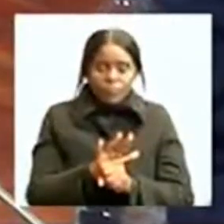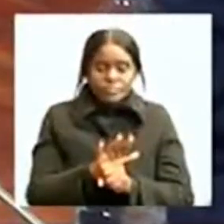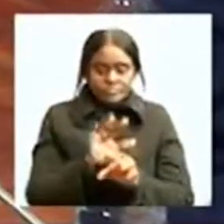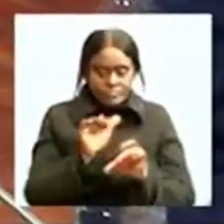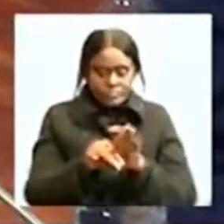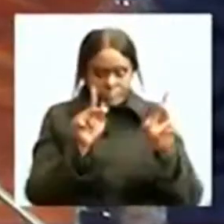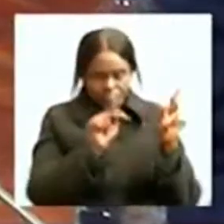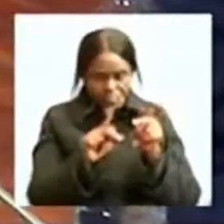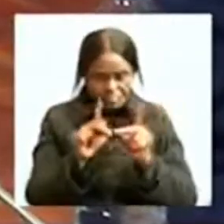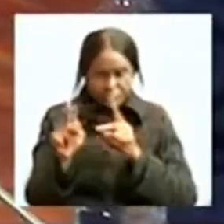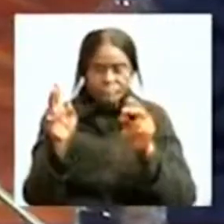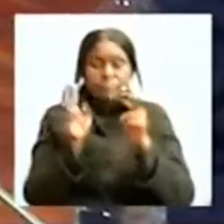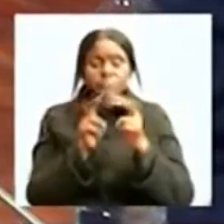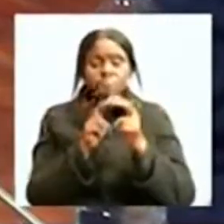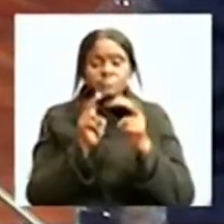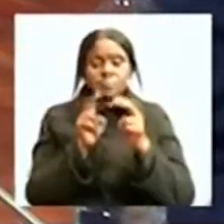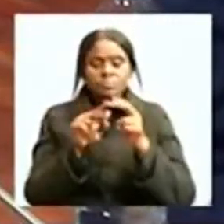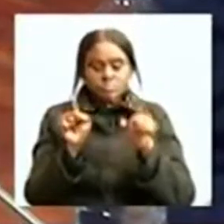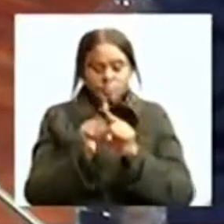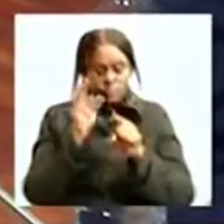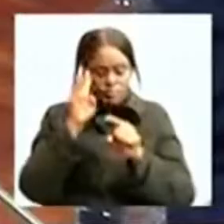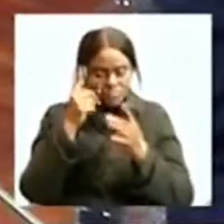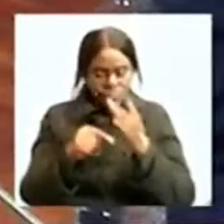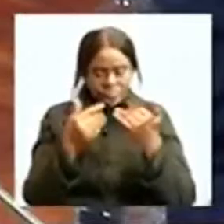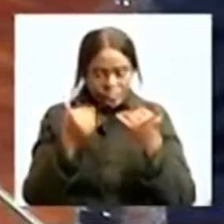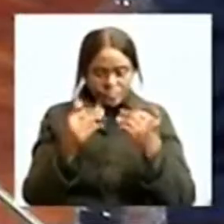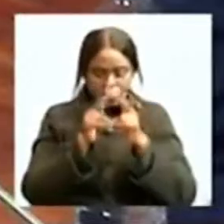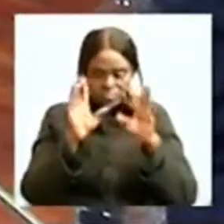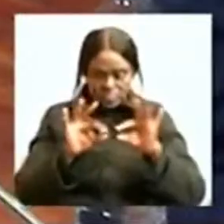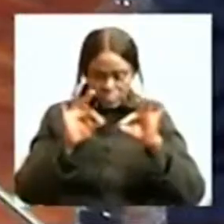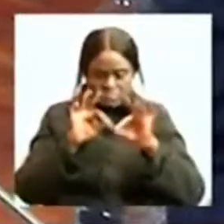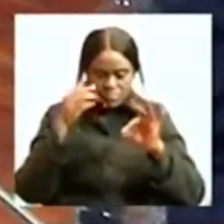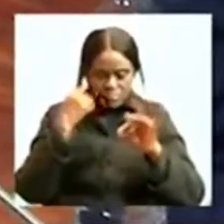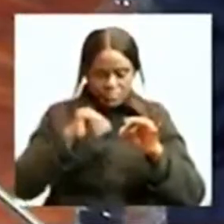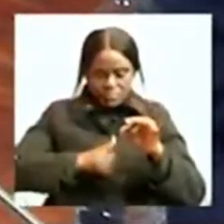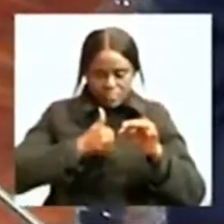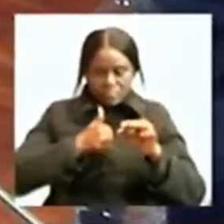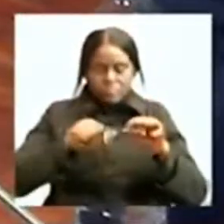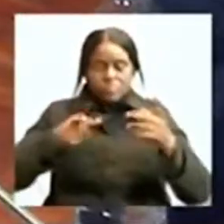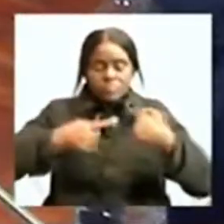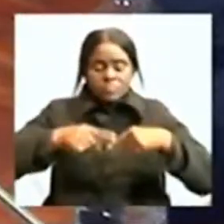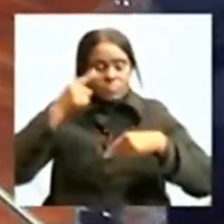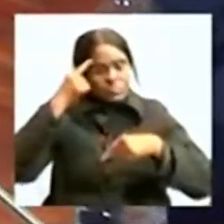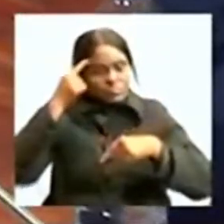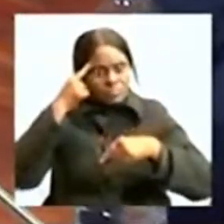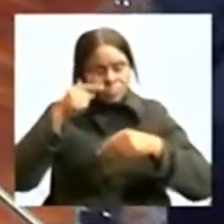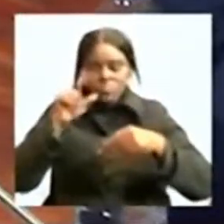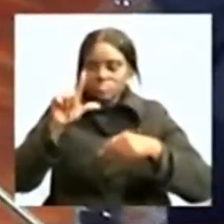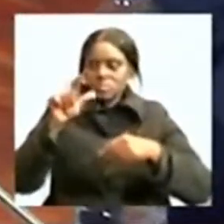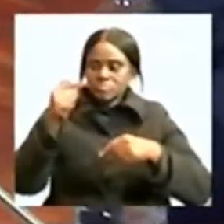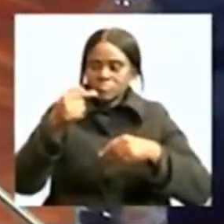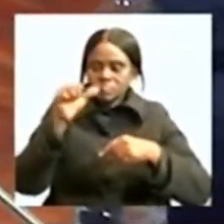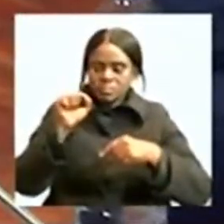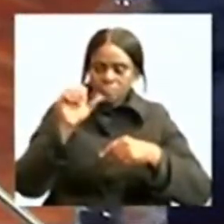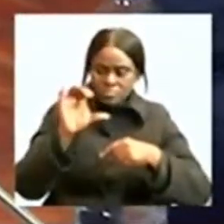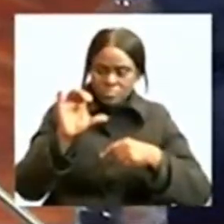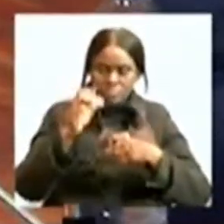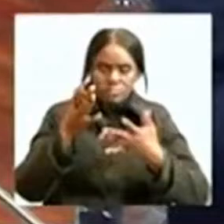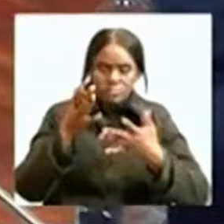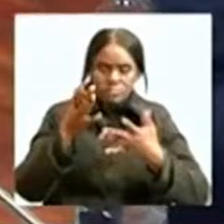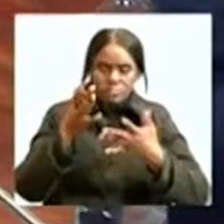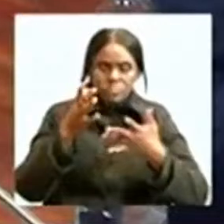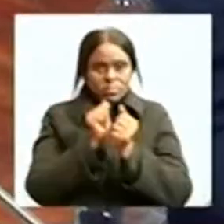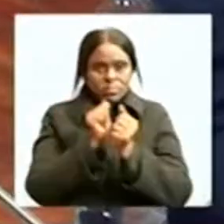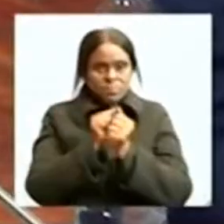the performance contract, it will then be incumbent upon the Local Government Service Commission in collaboration with